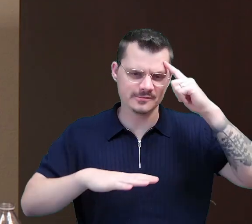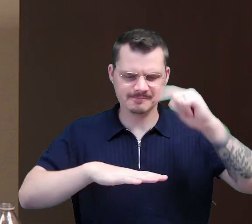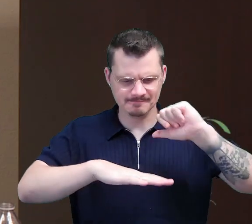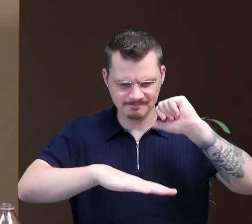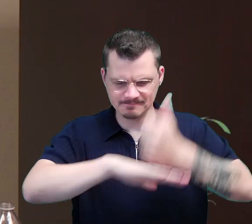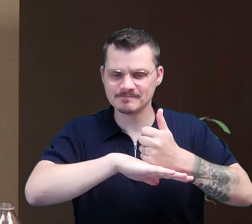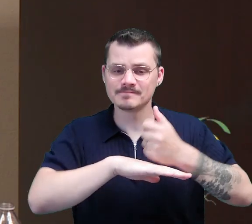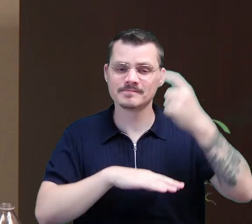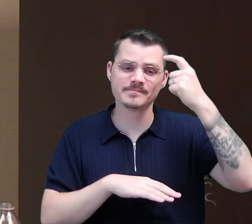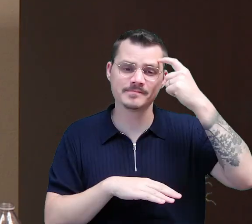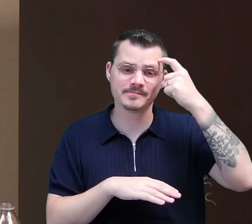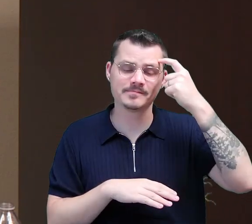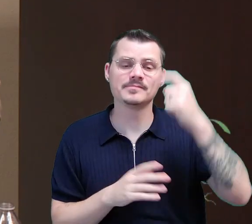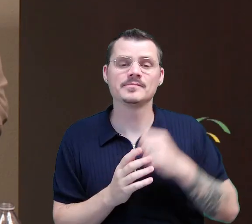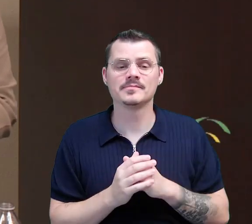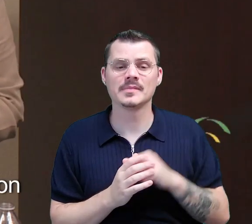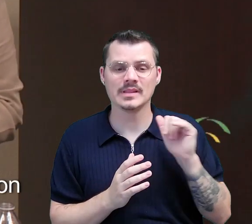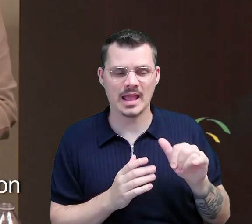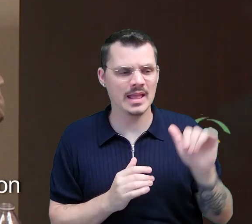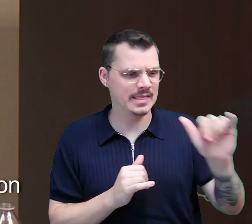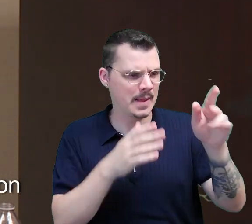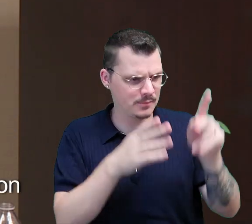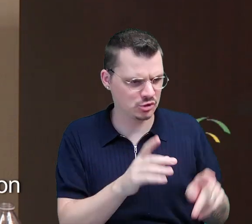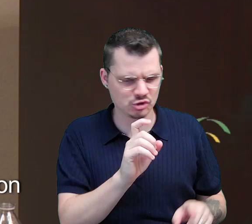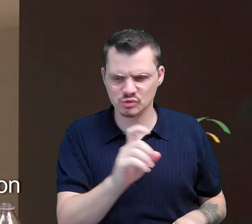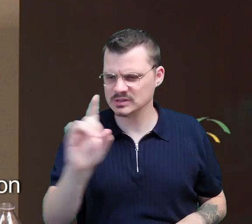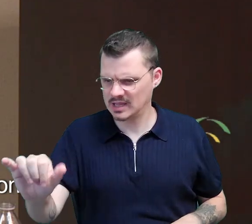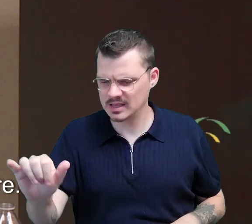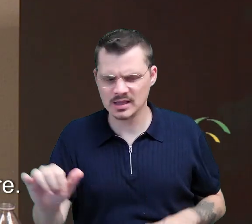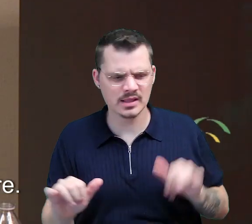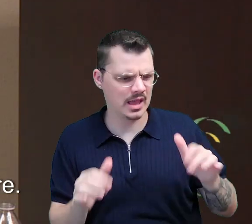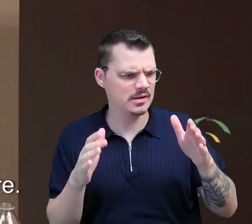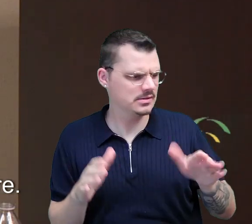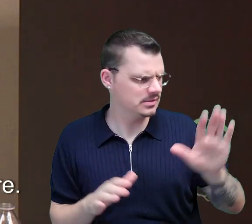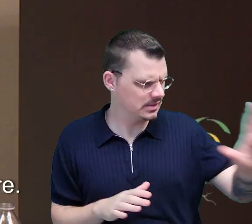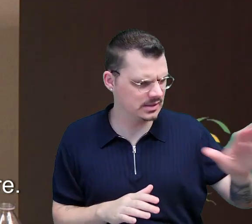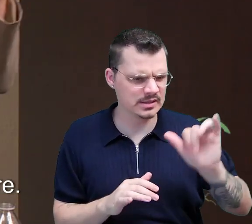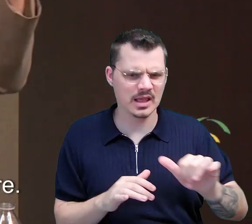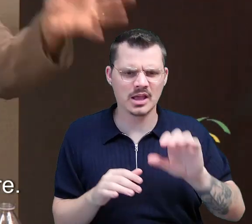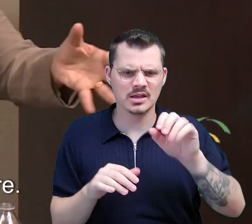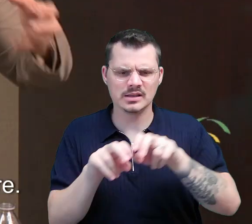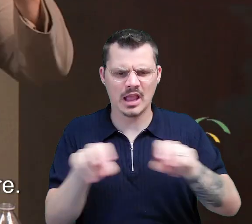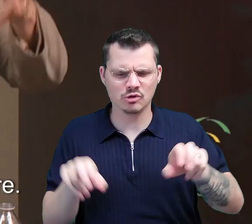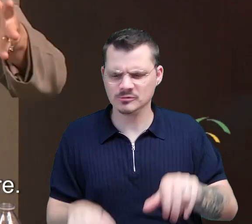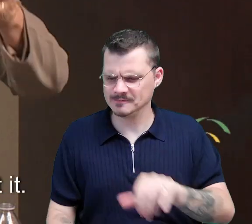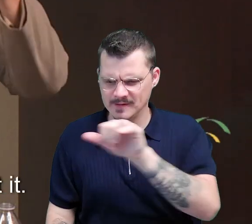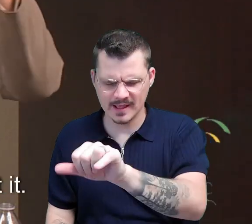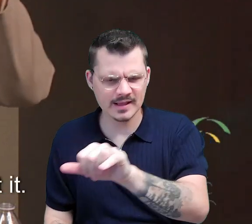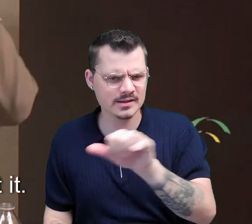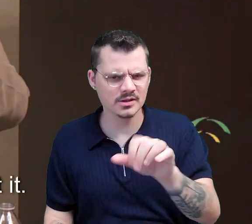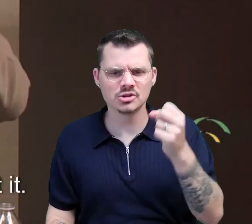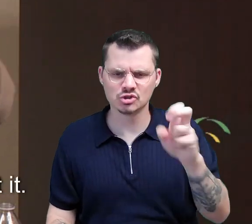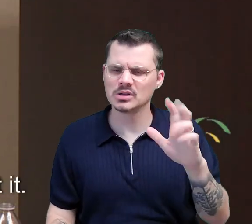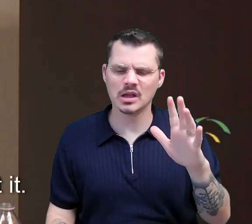mission in her mind that this person belongs here, this person belongs here, this sofa belongs here, and she